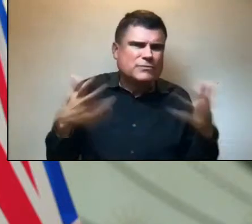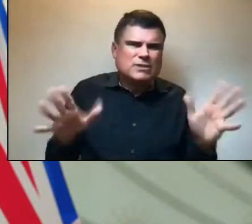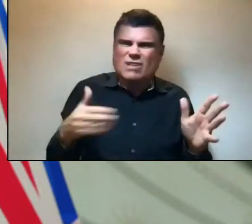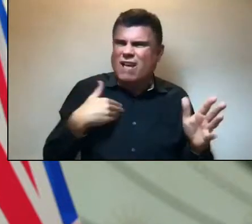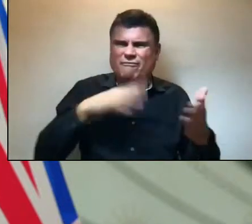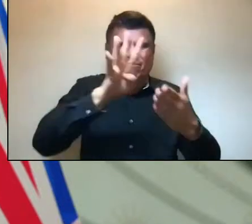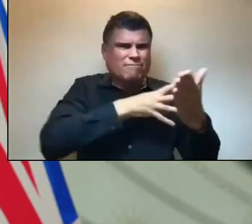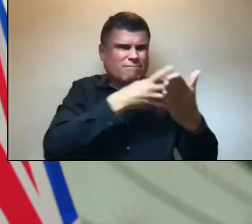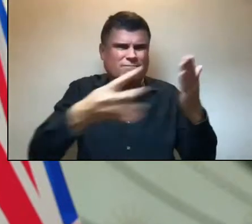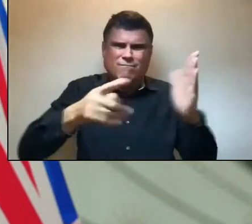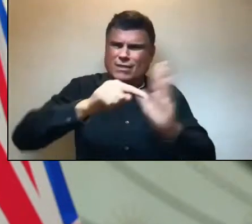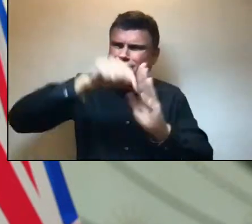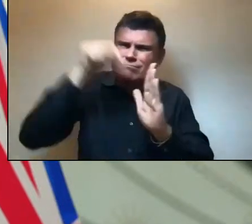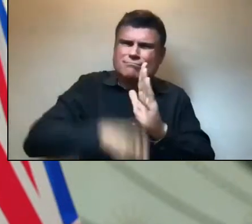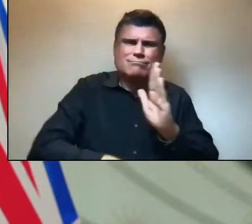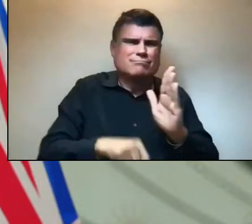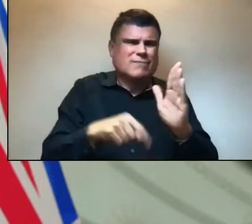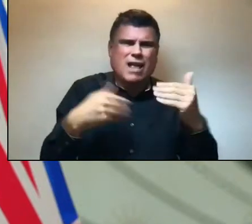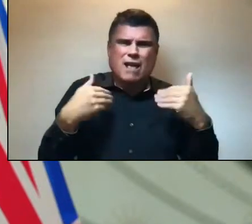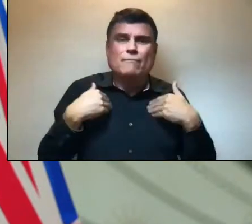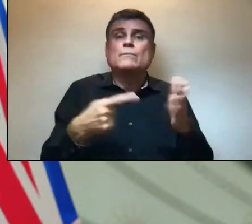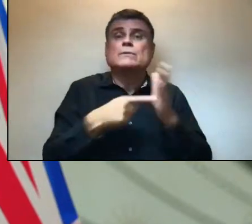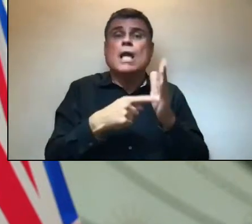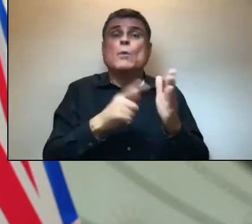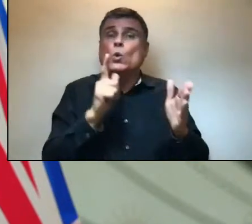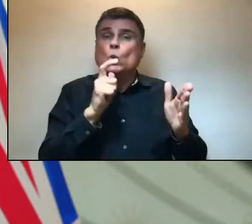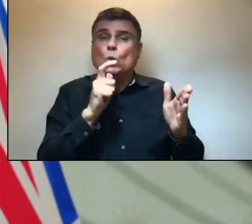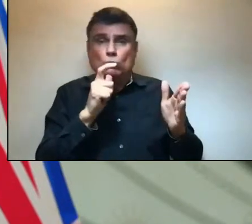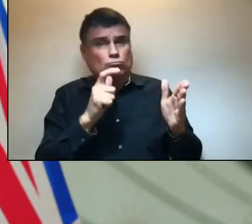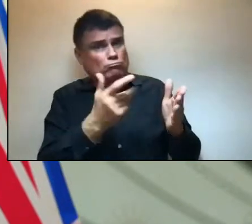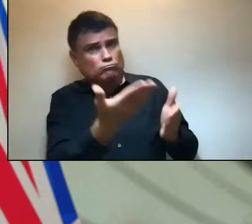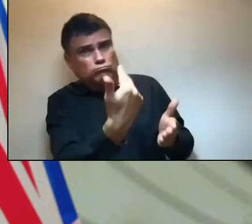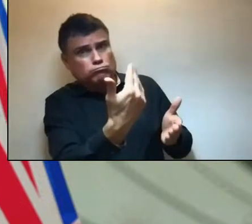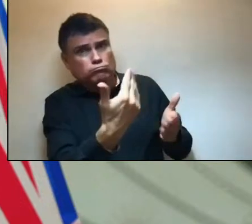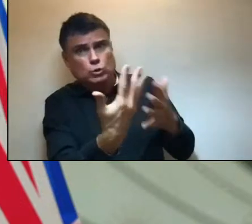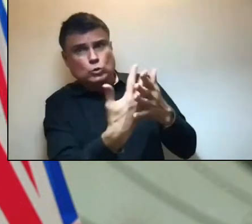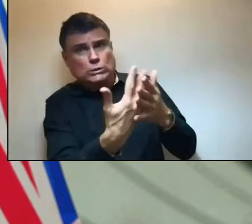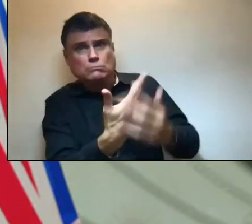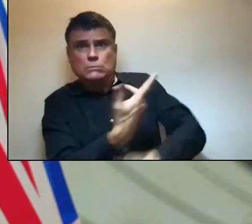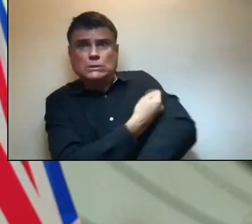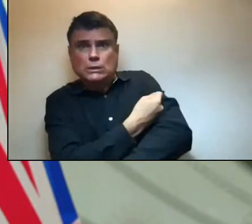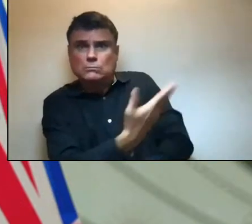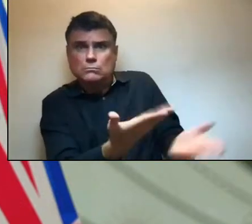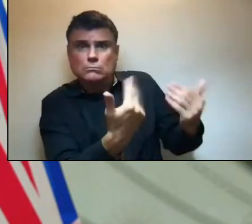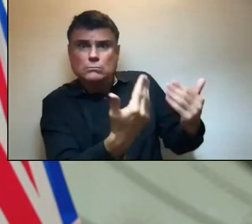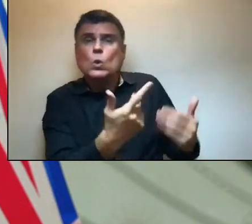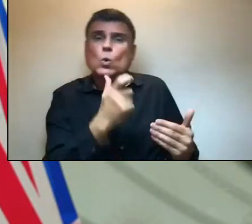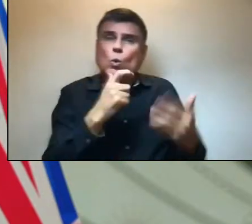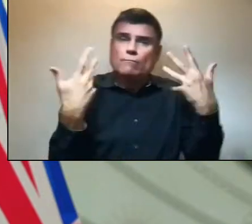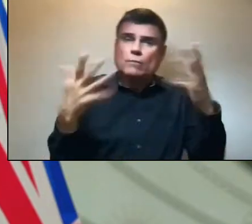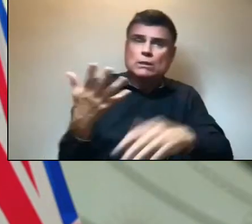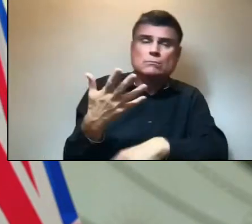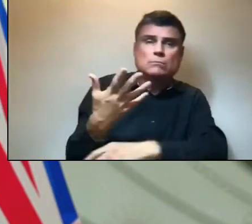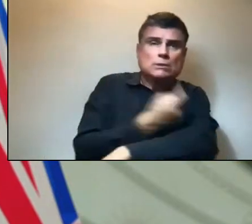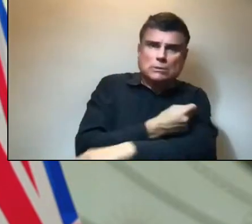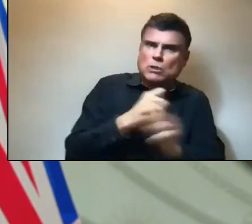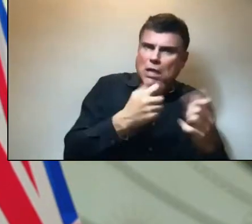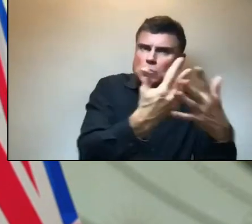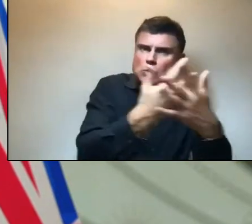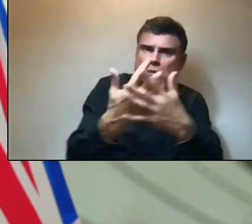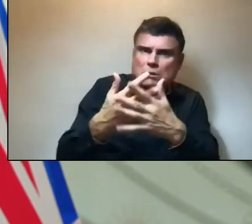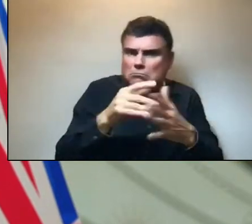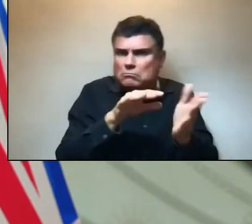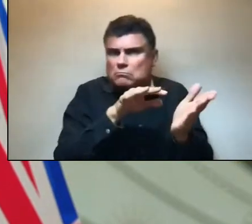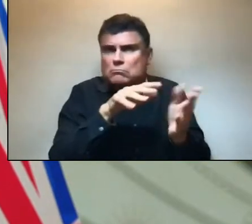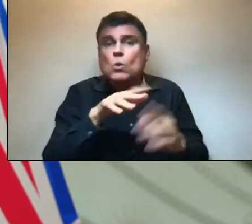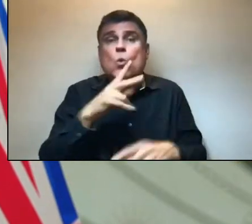eligible for vaccination and those who can be vaccinated. And the numbers who over 12 represent about 9%. And